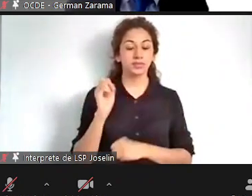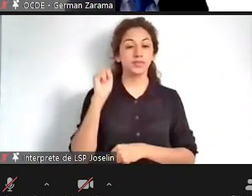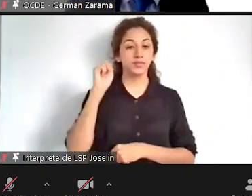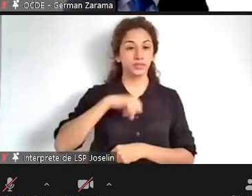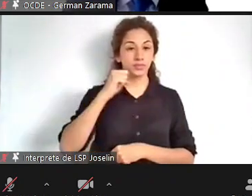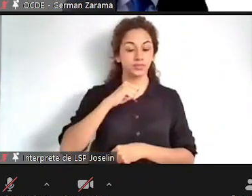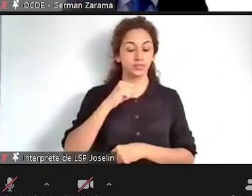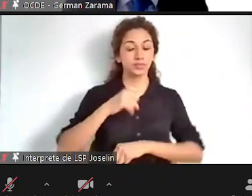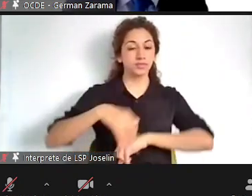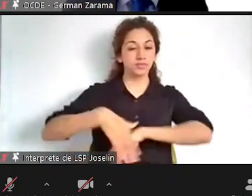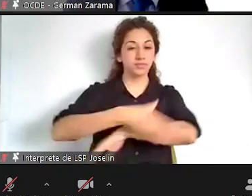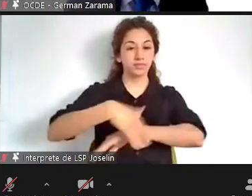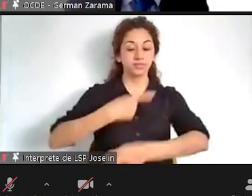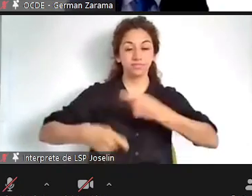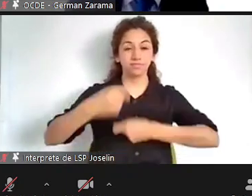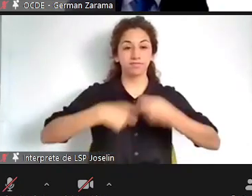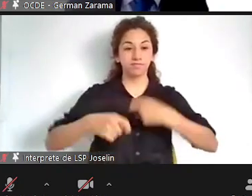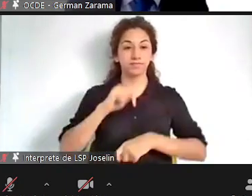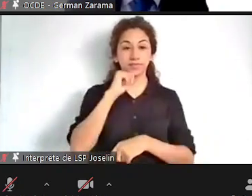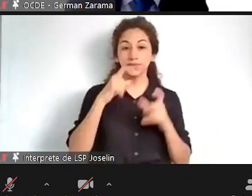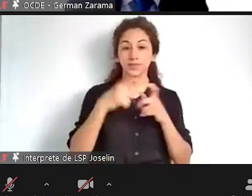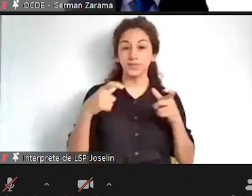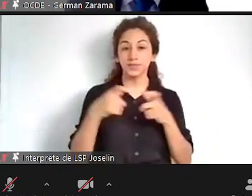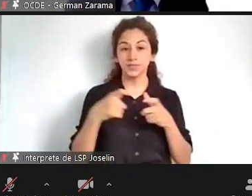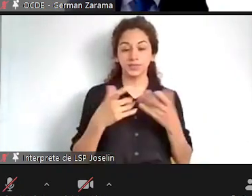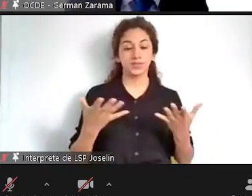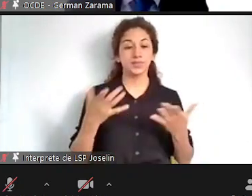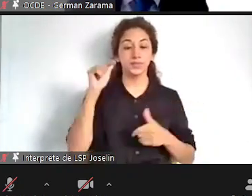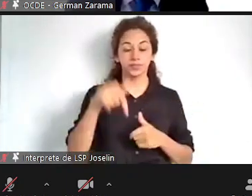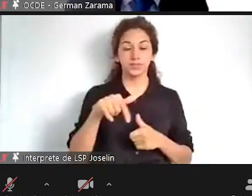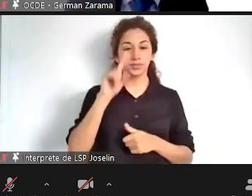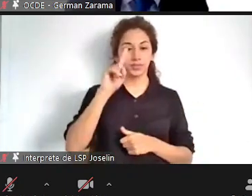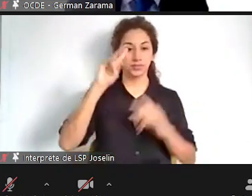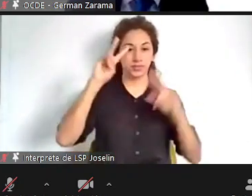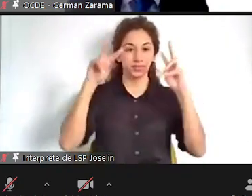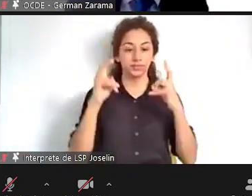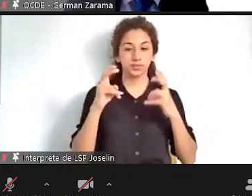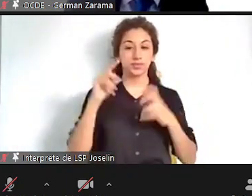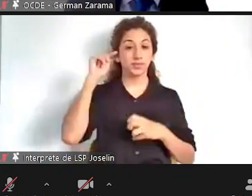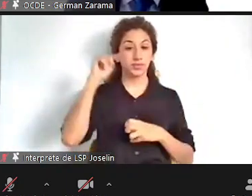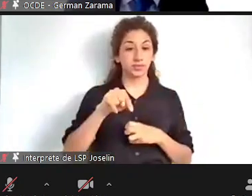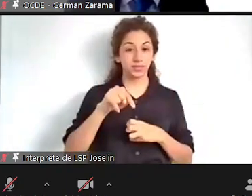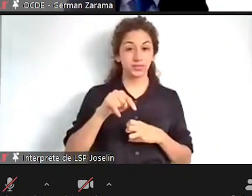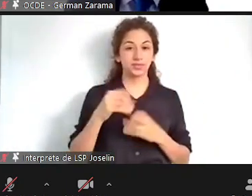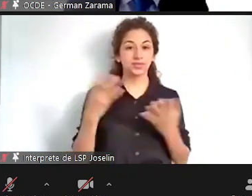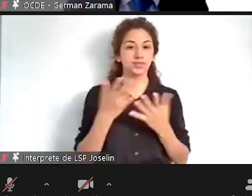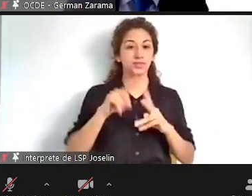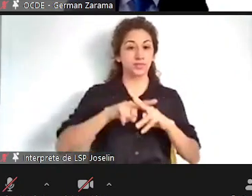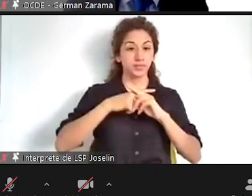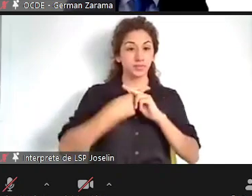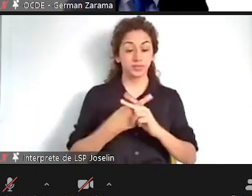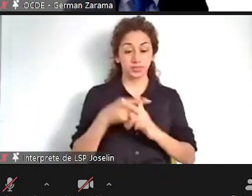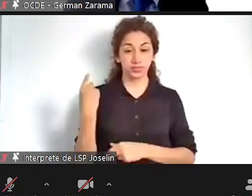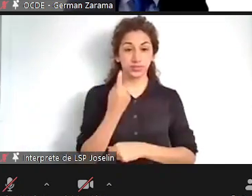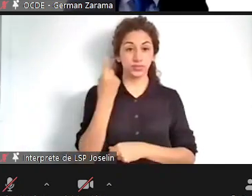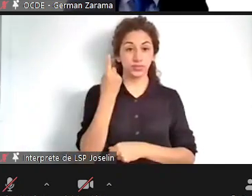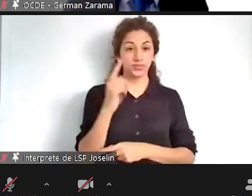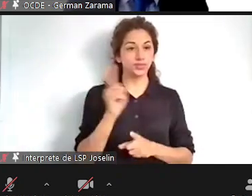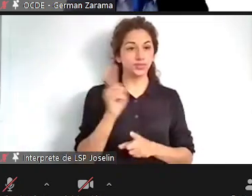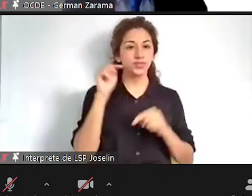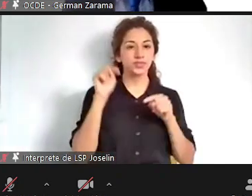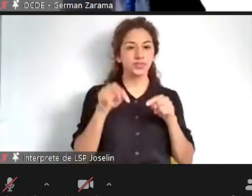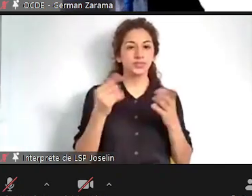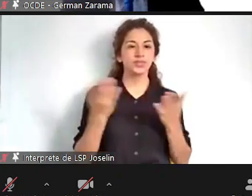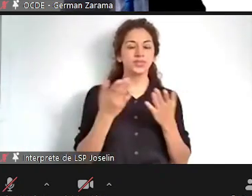informal it is there where you have the structural issue but that informality is not